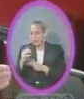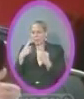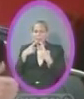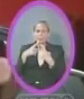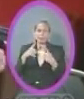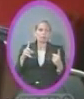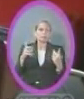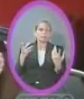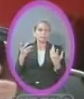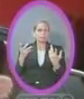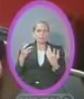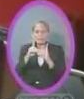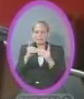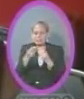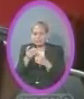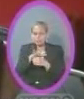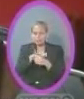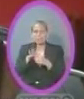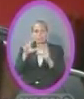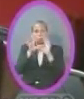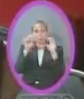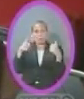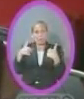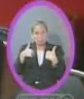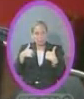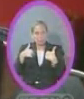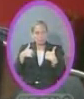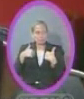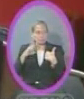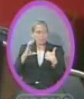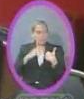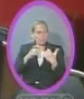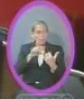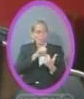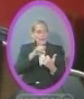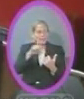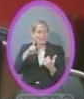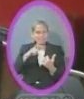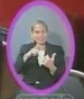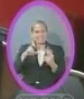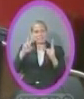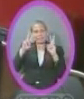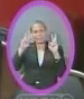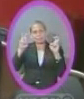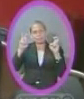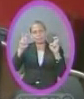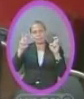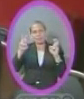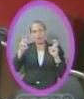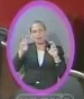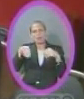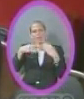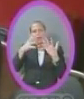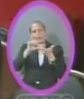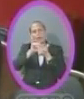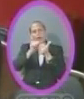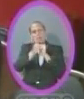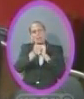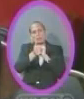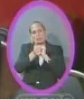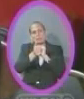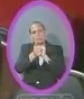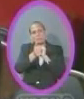a district, as a school board, as a superintendent. Our legislative platform provides for amendments and modifications to the accountability